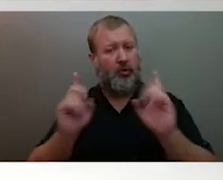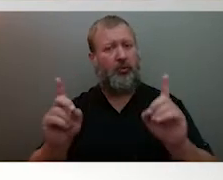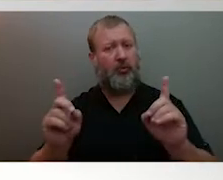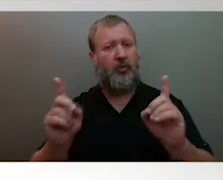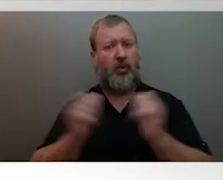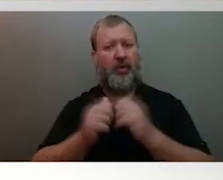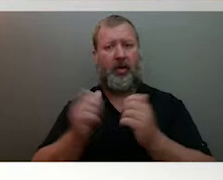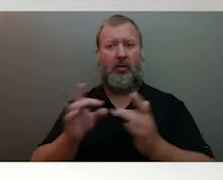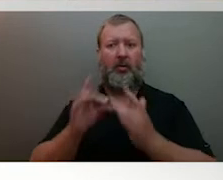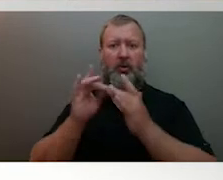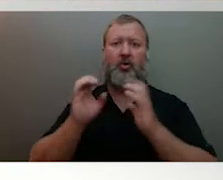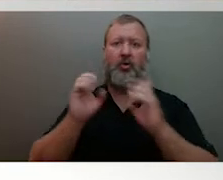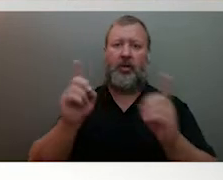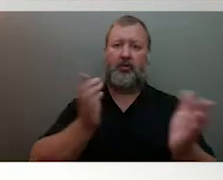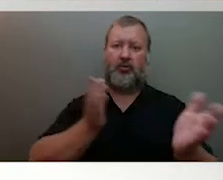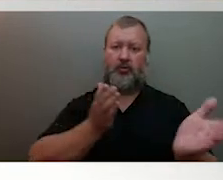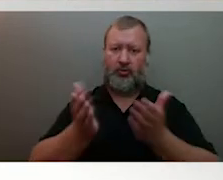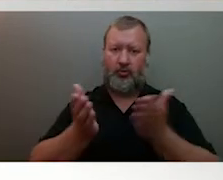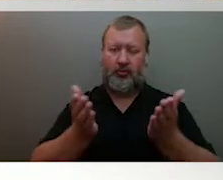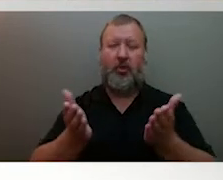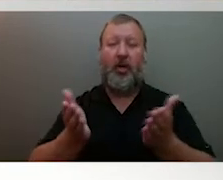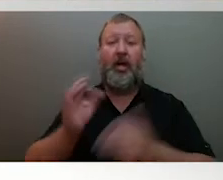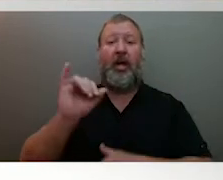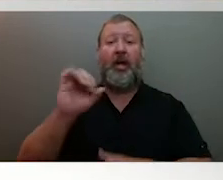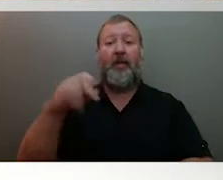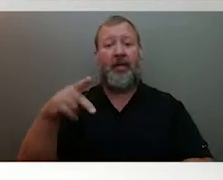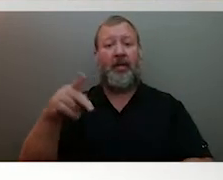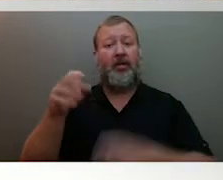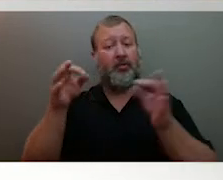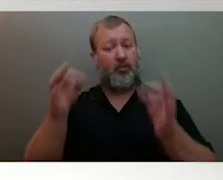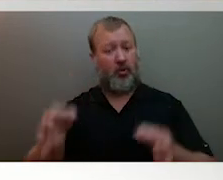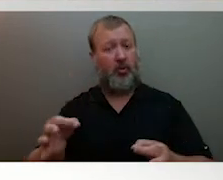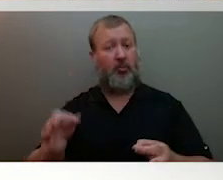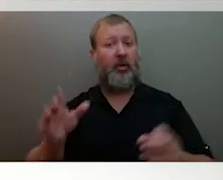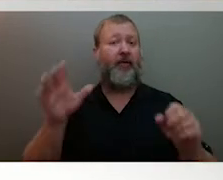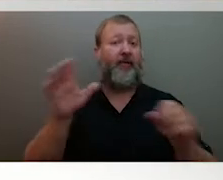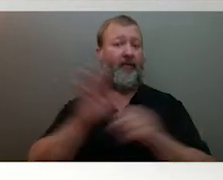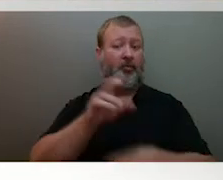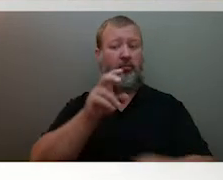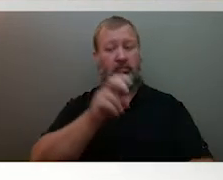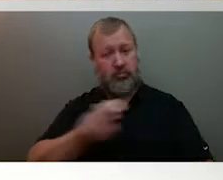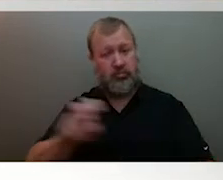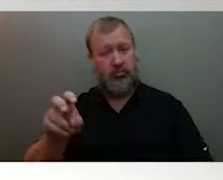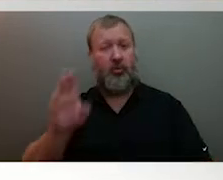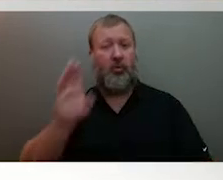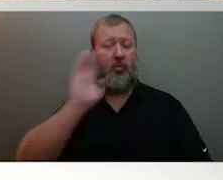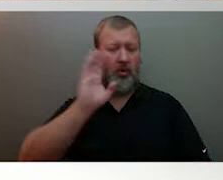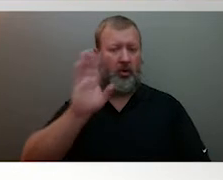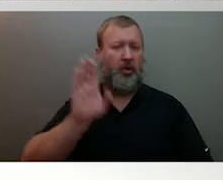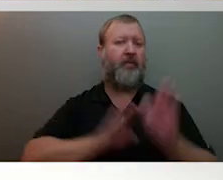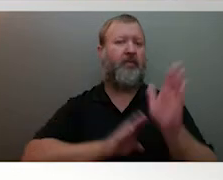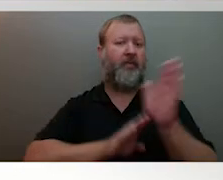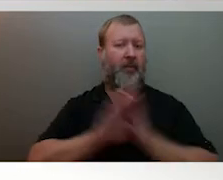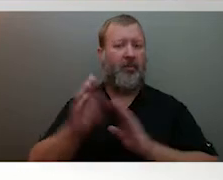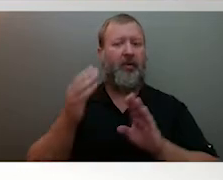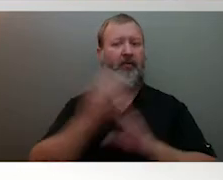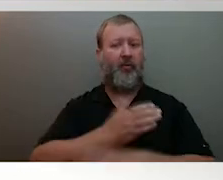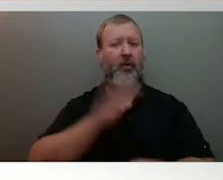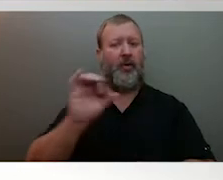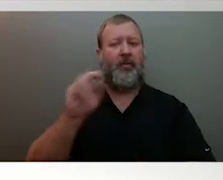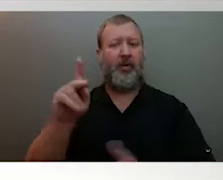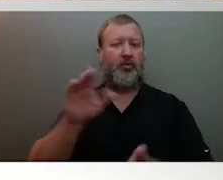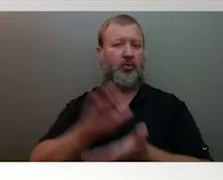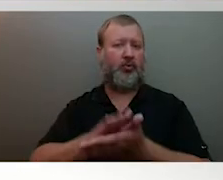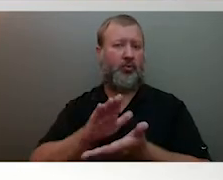without special education services, the IEP team may determine that a full transition plan will be developed before the student returns